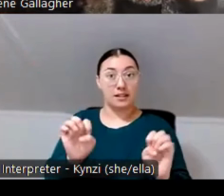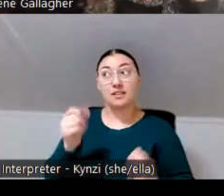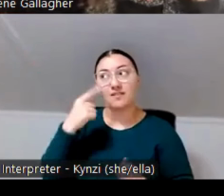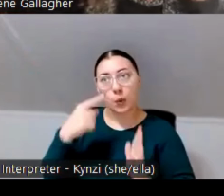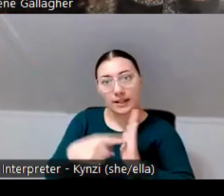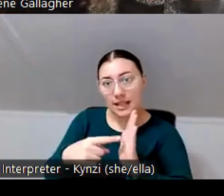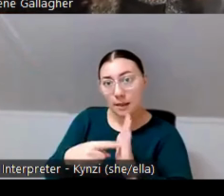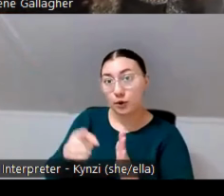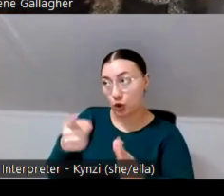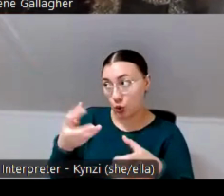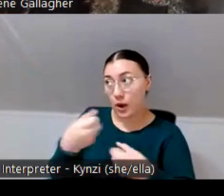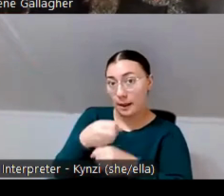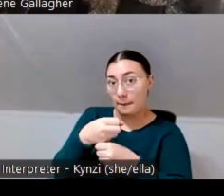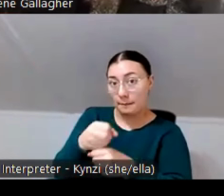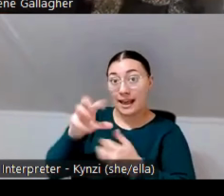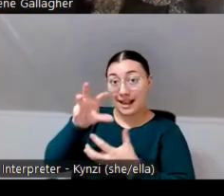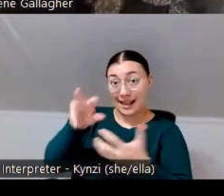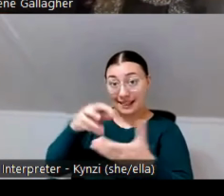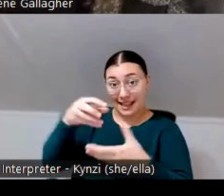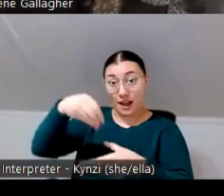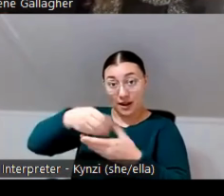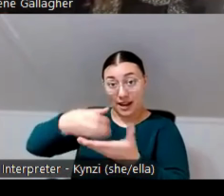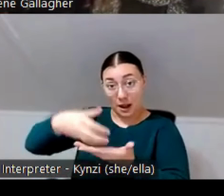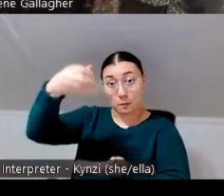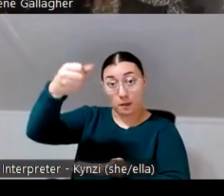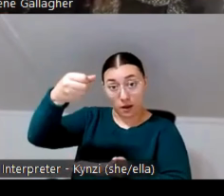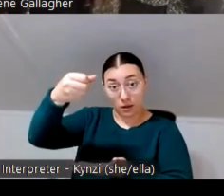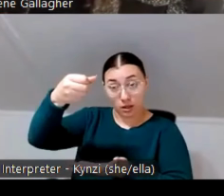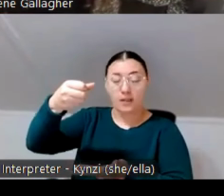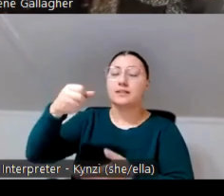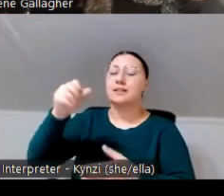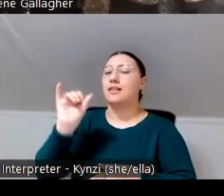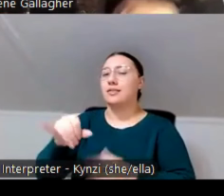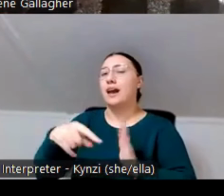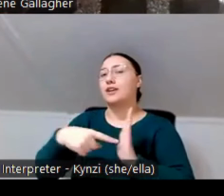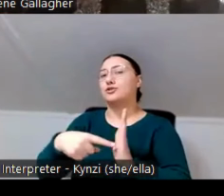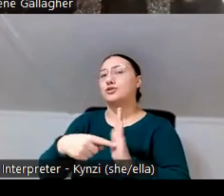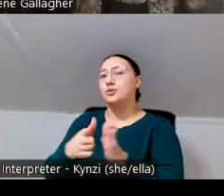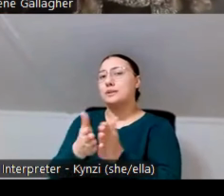So that's if you want to learn a little bit more about the weather.